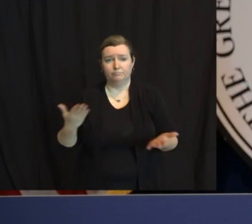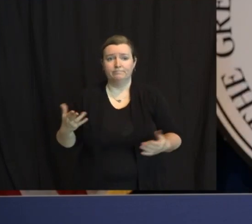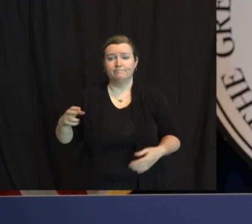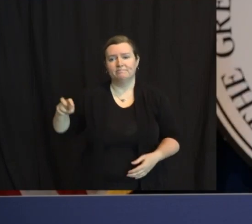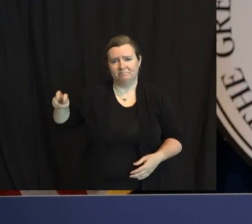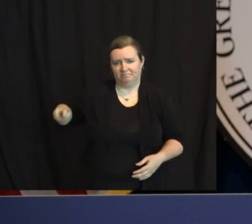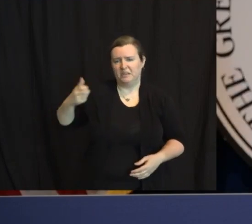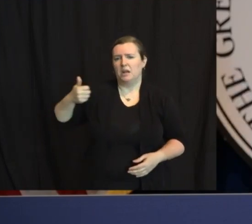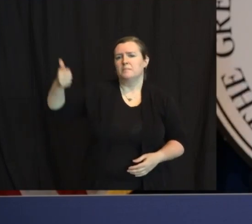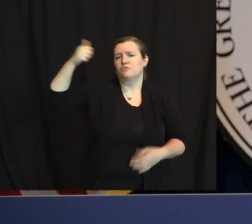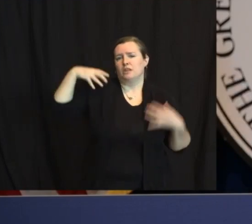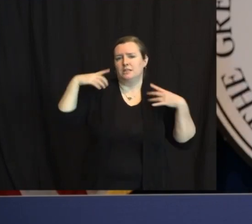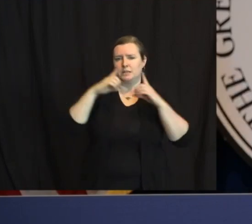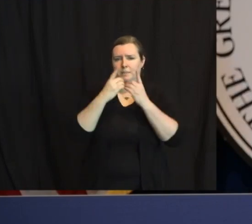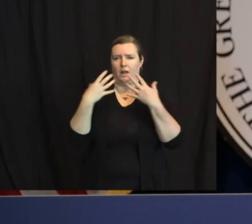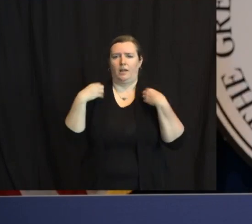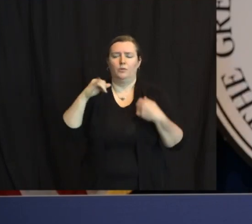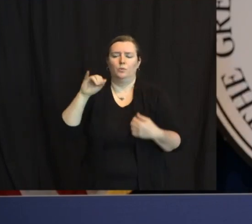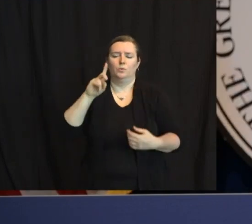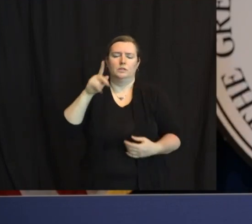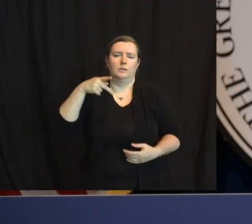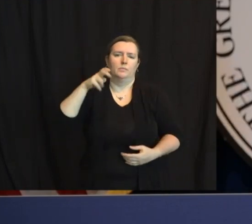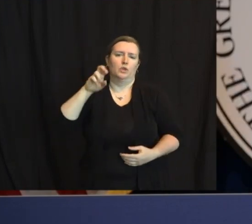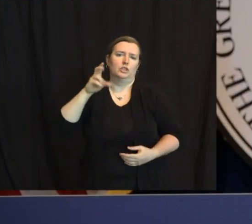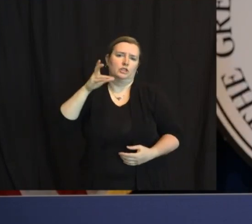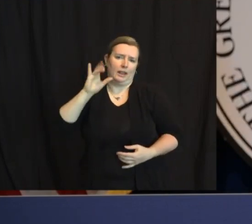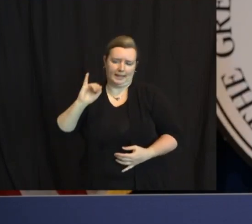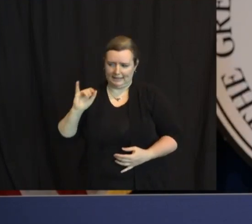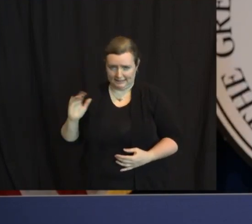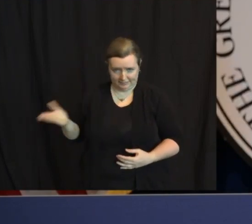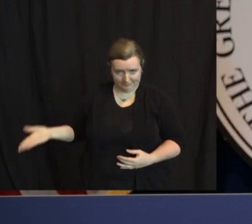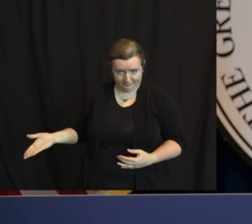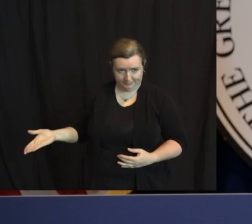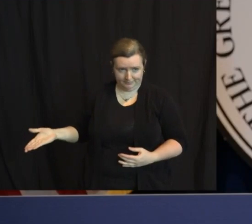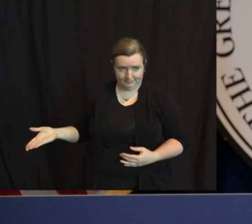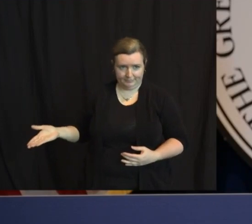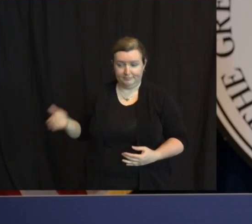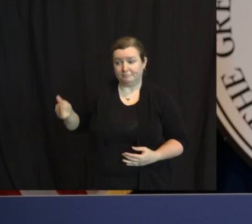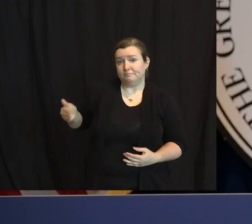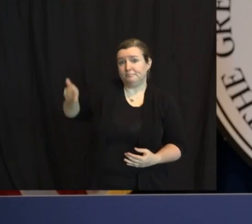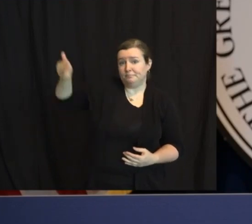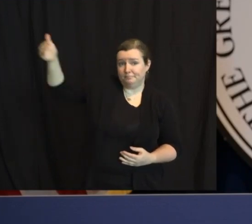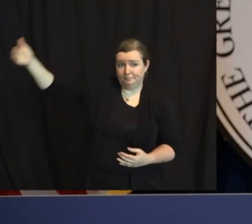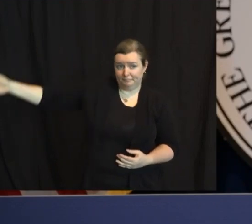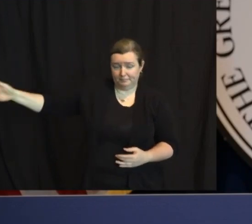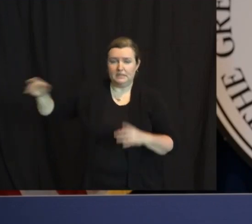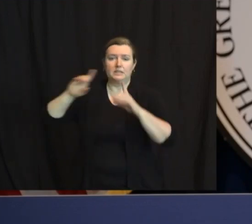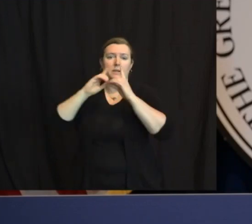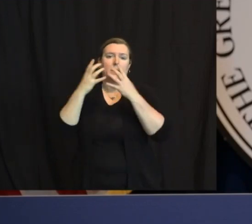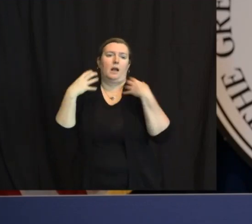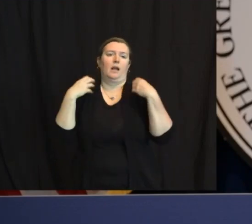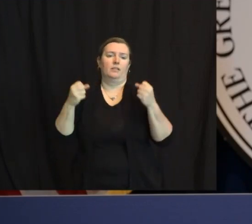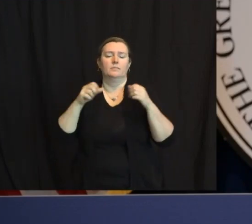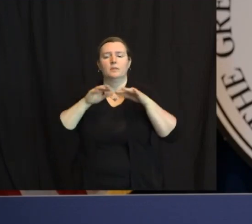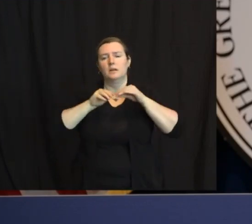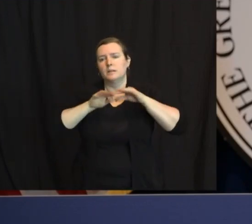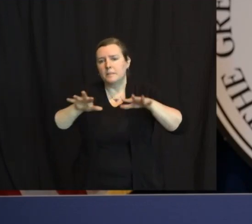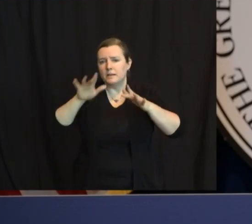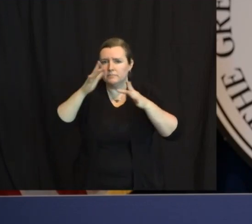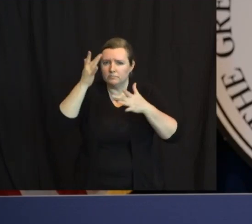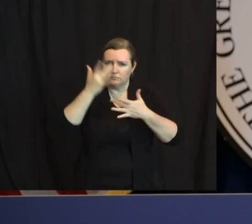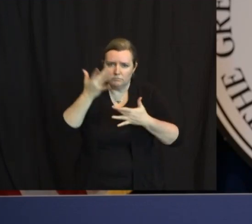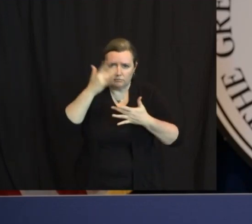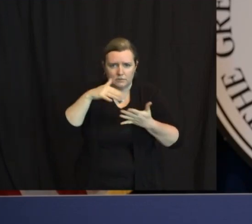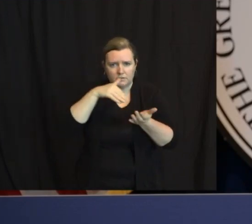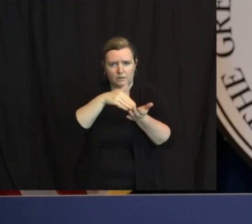right there, Judy Persicelli. Judy, thank you. To her right, the Department of Health's Communicable Disease Service Medical Director,